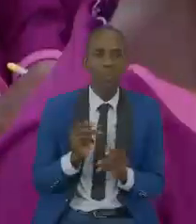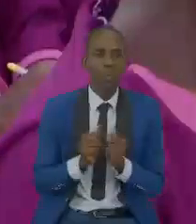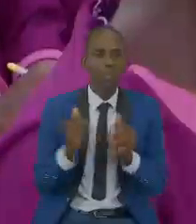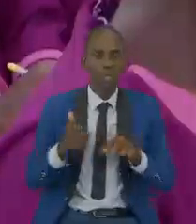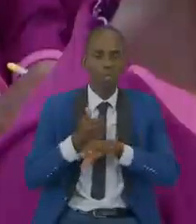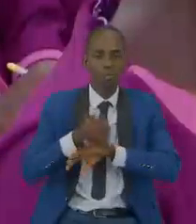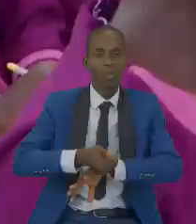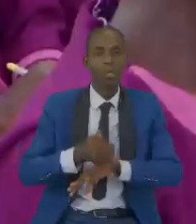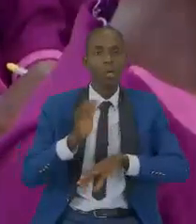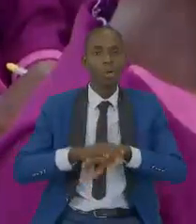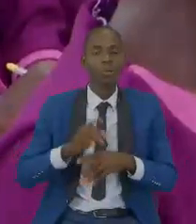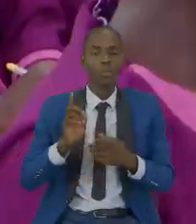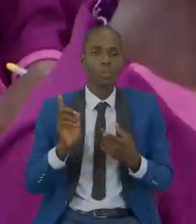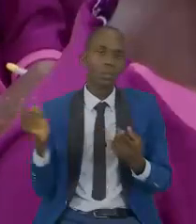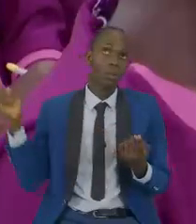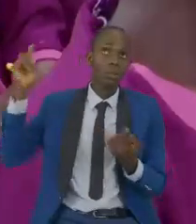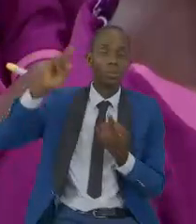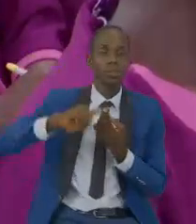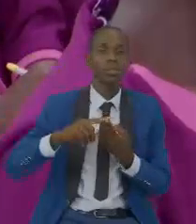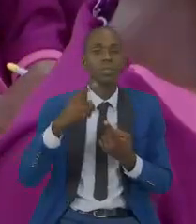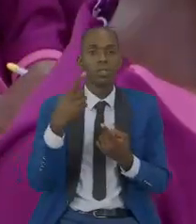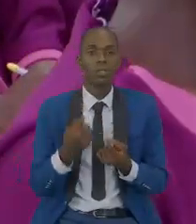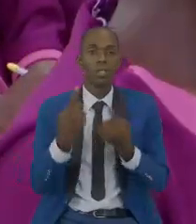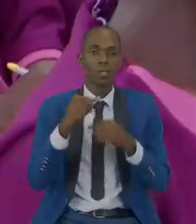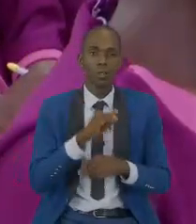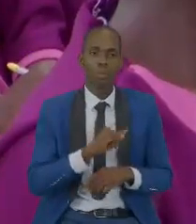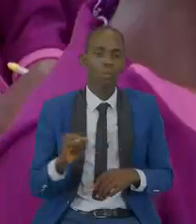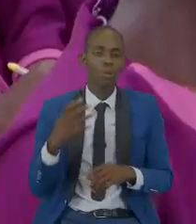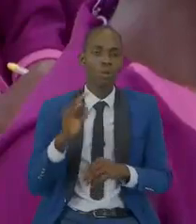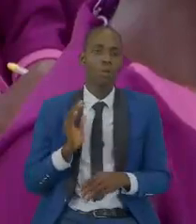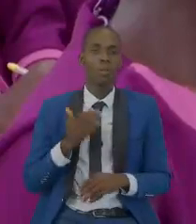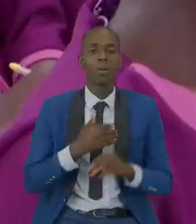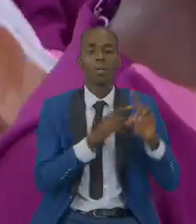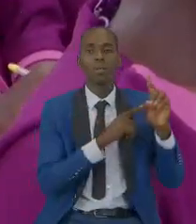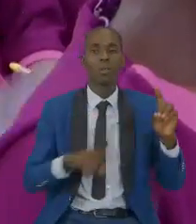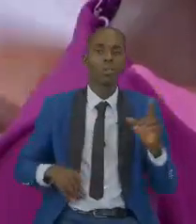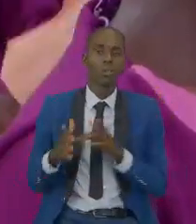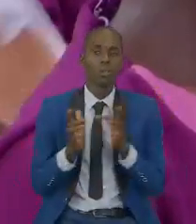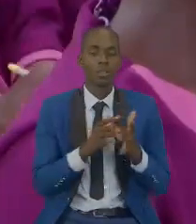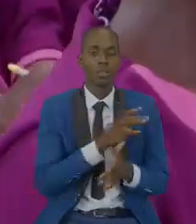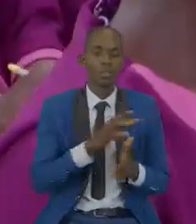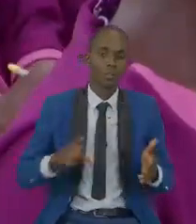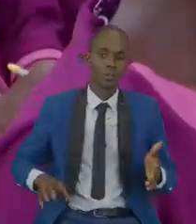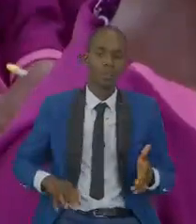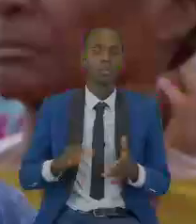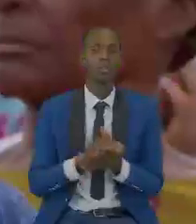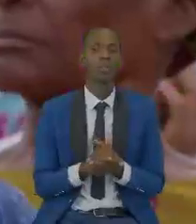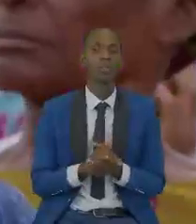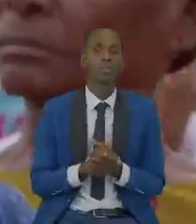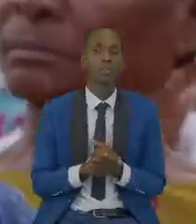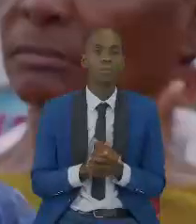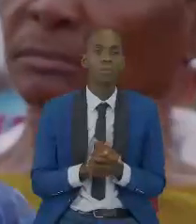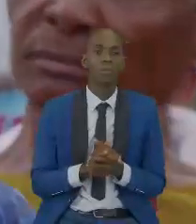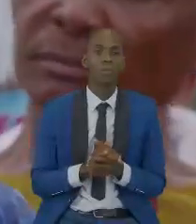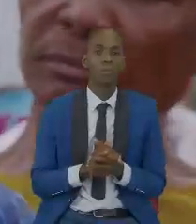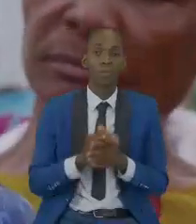blameless until the coming of our Lord Jesus Christ.